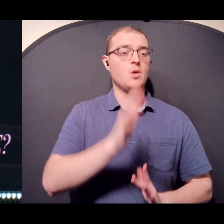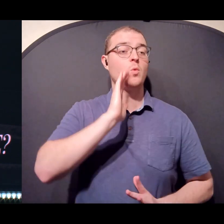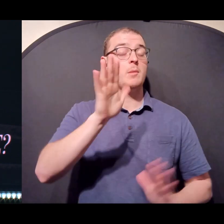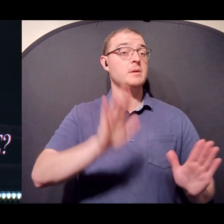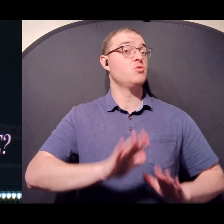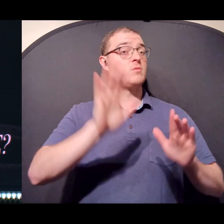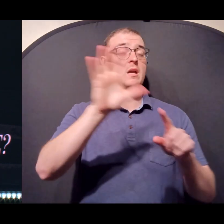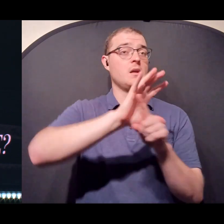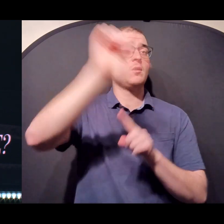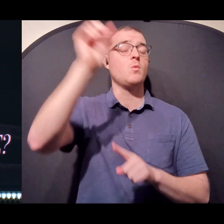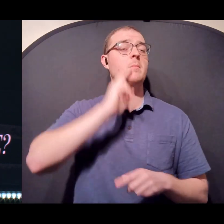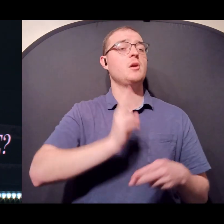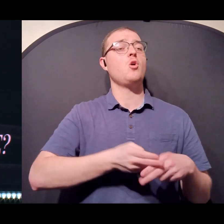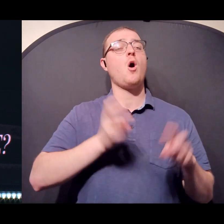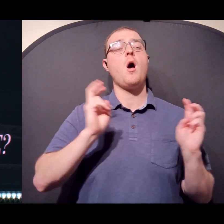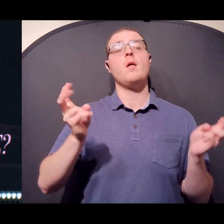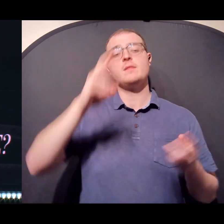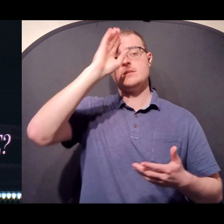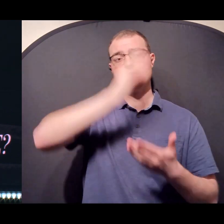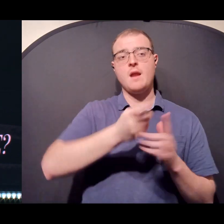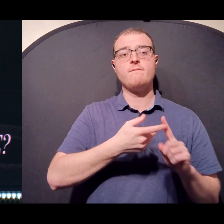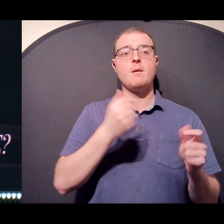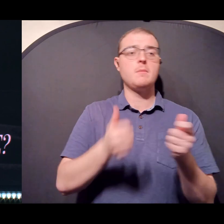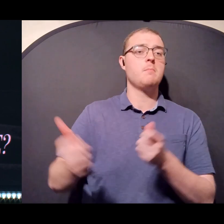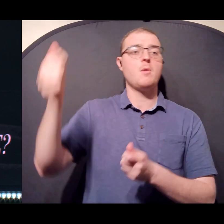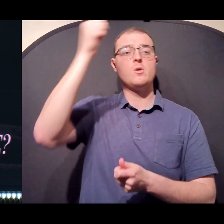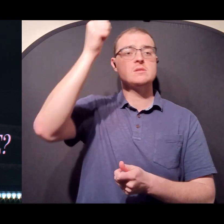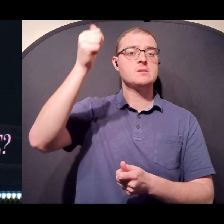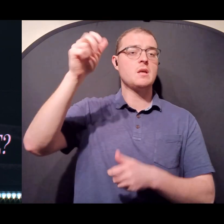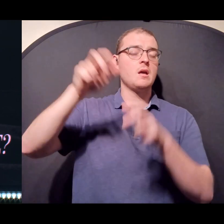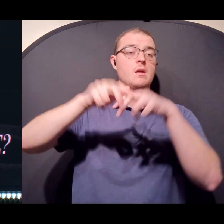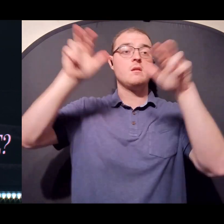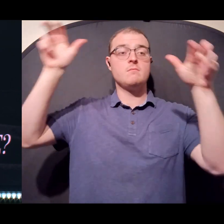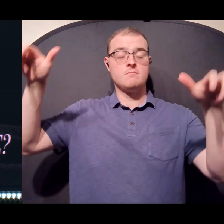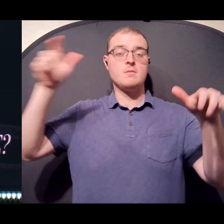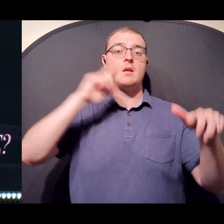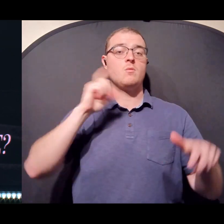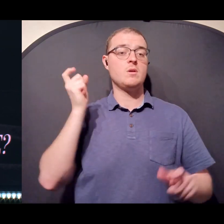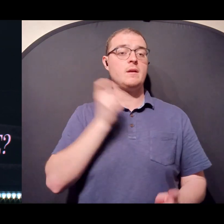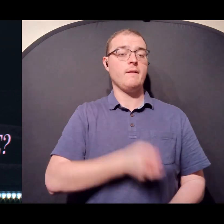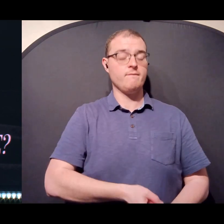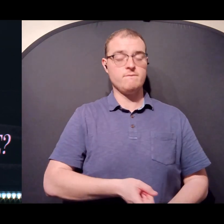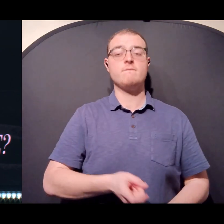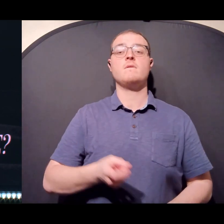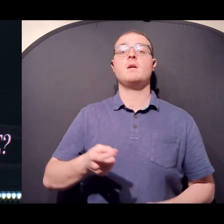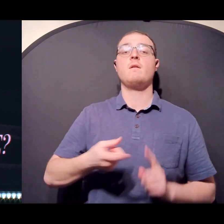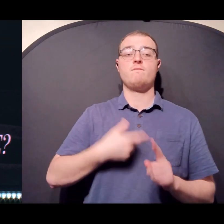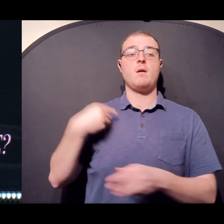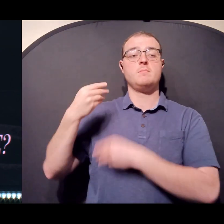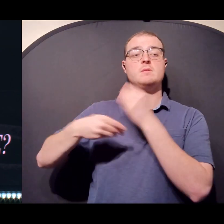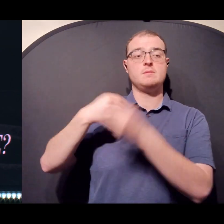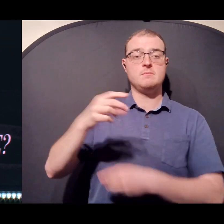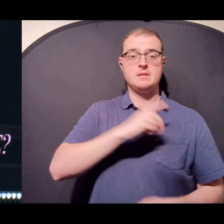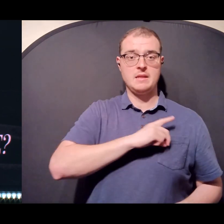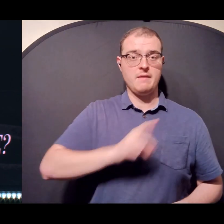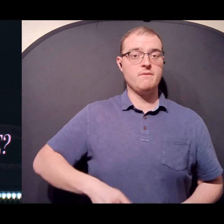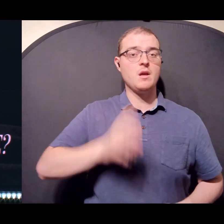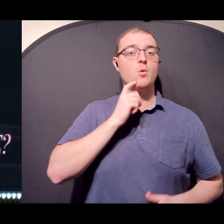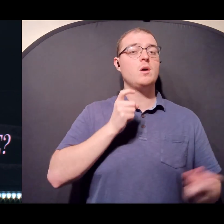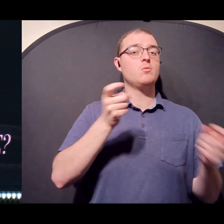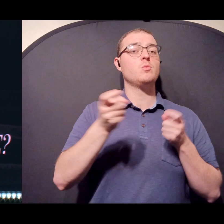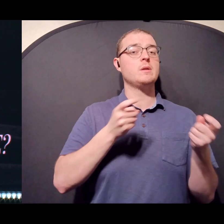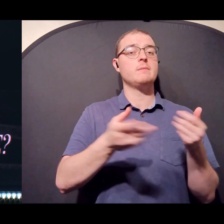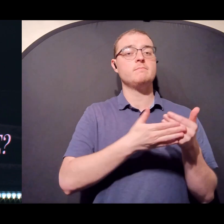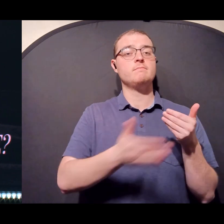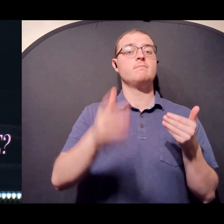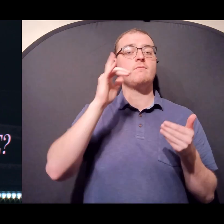will be great, and he will be called the Son of the Most High. The Lord God will give him the throne of his father David, and he will reign over Jacob's descendants